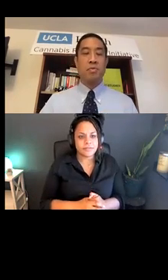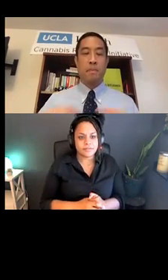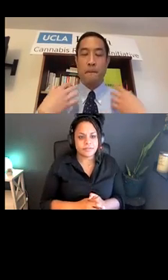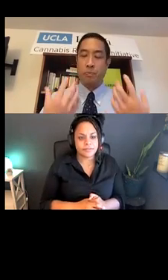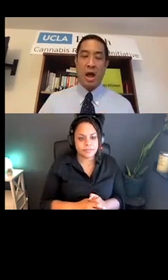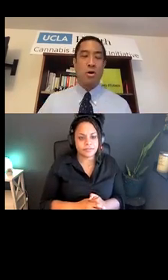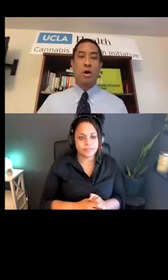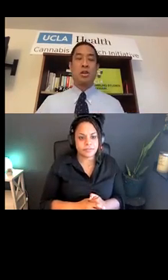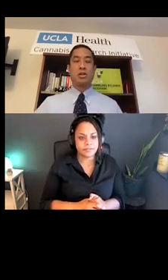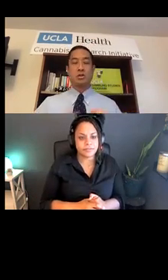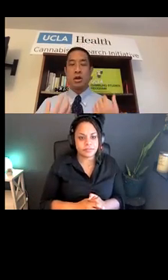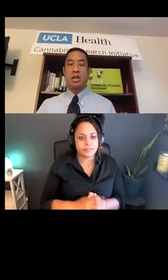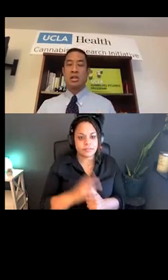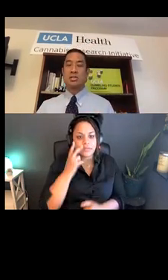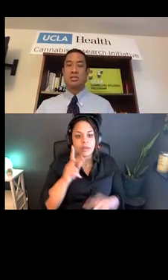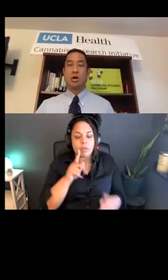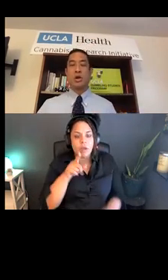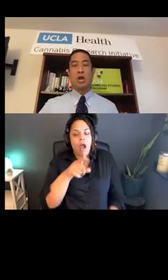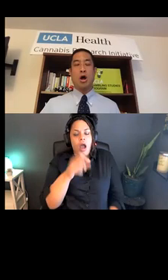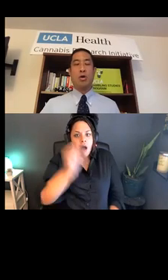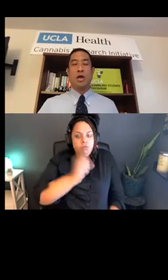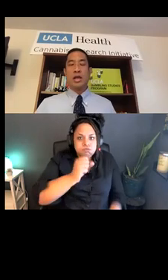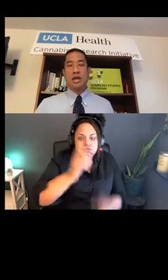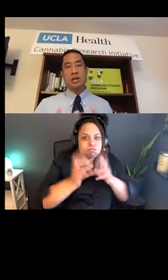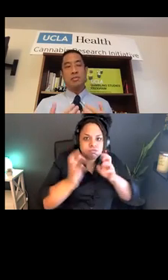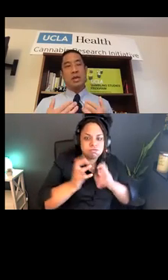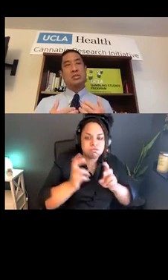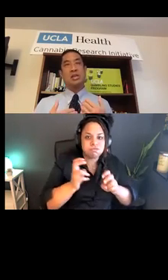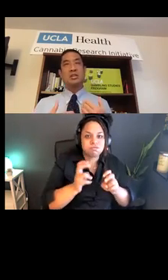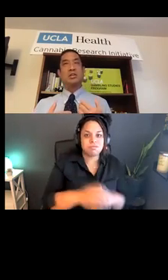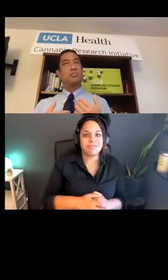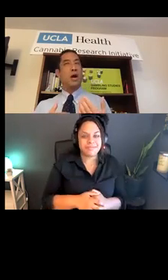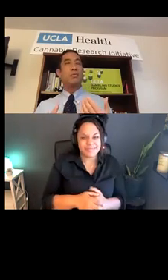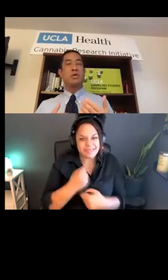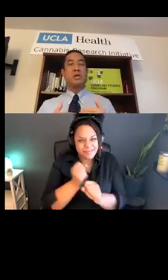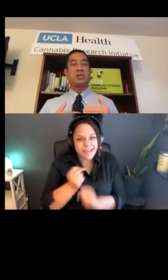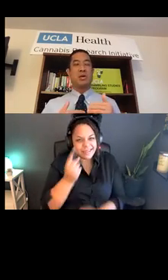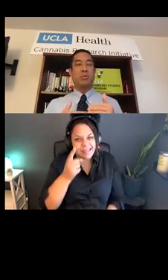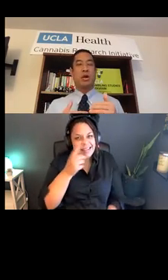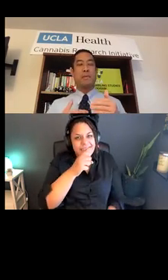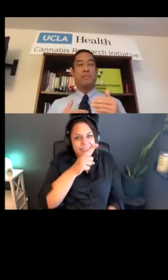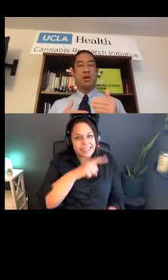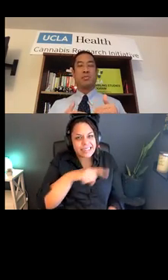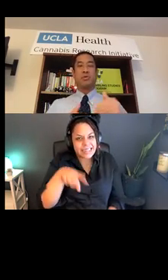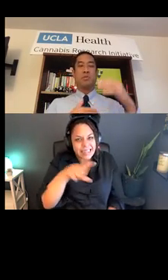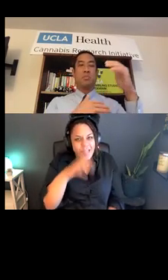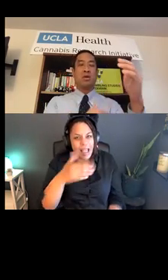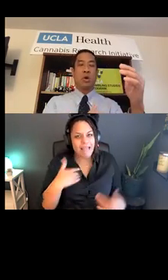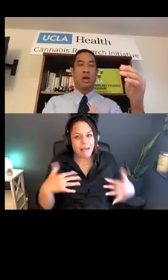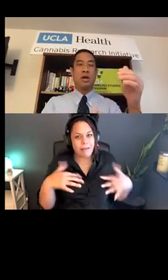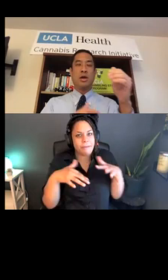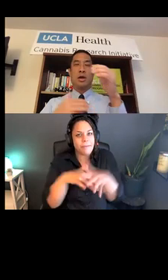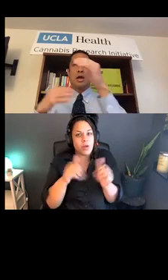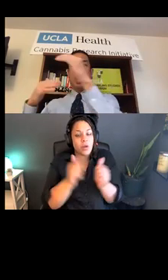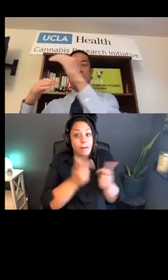you see people downloading these and looking at these. And so we know isn't it make sense that there probably be at some point a blending between big